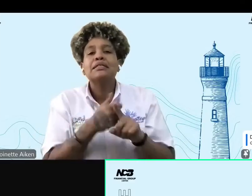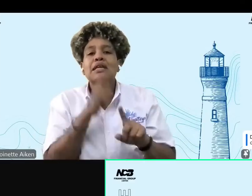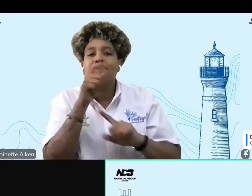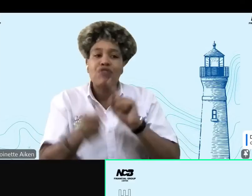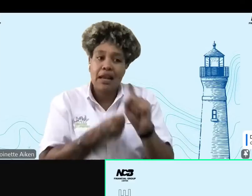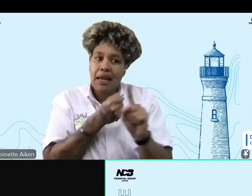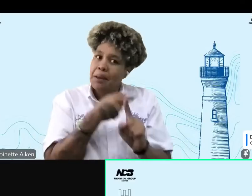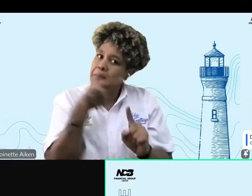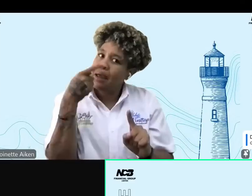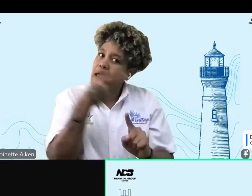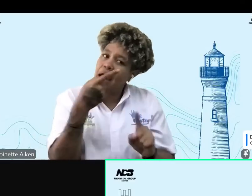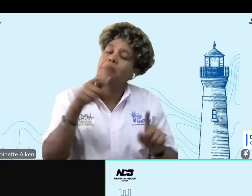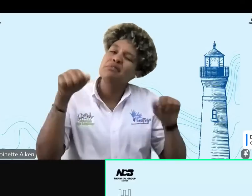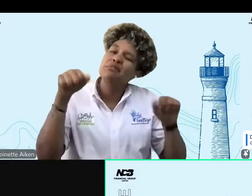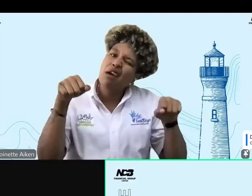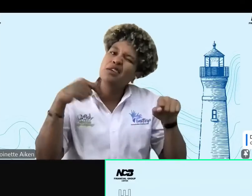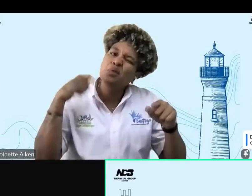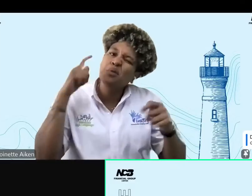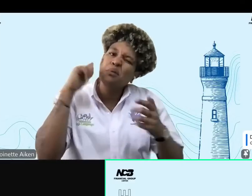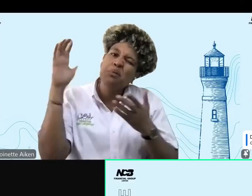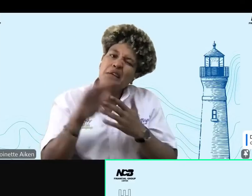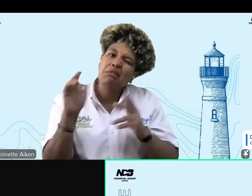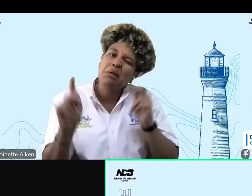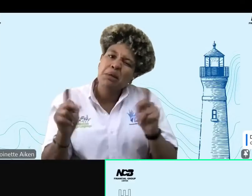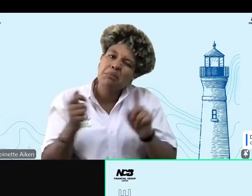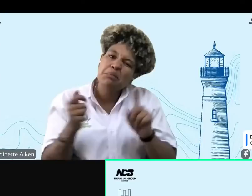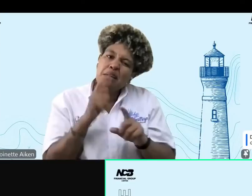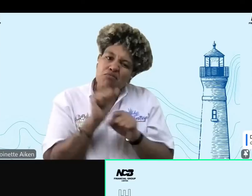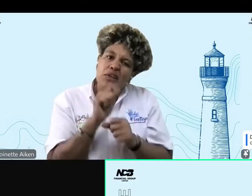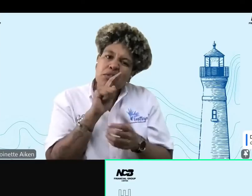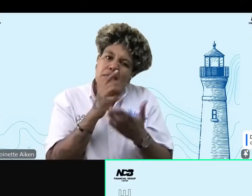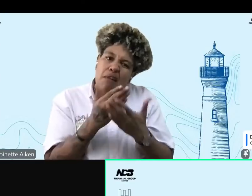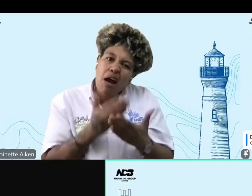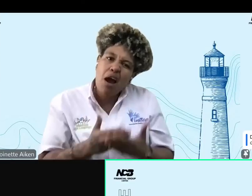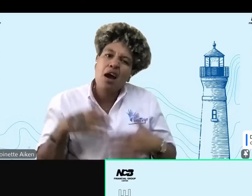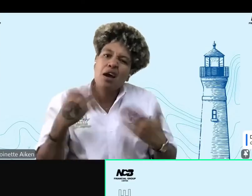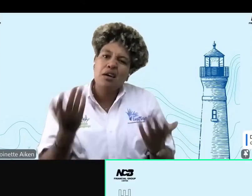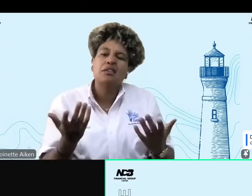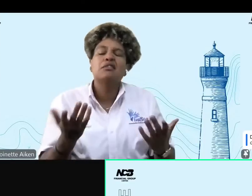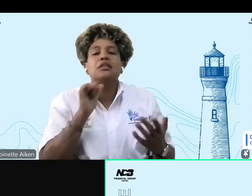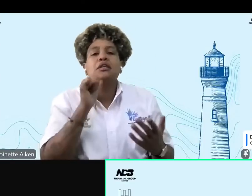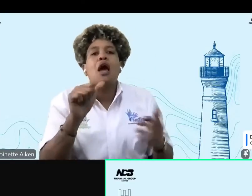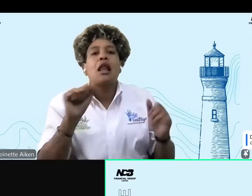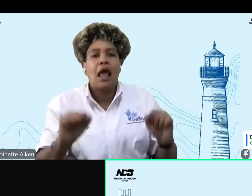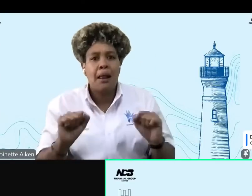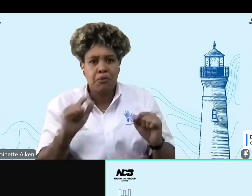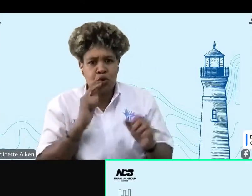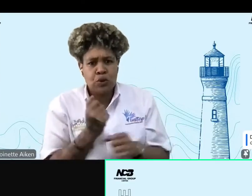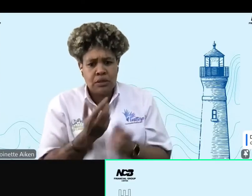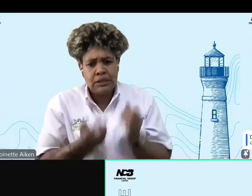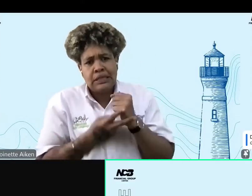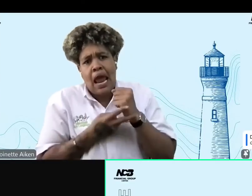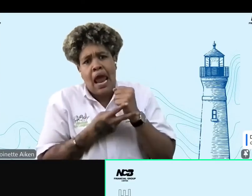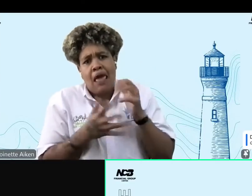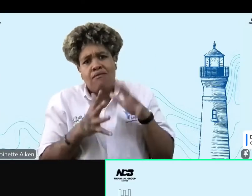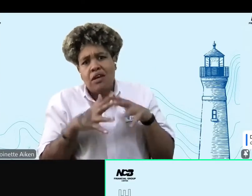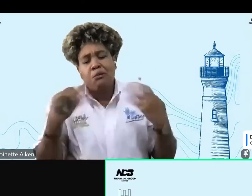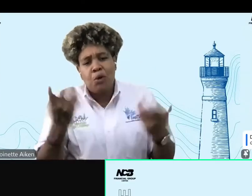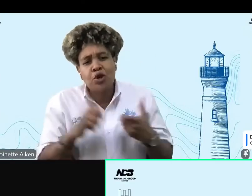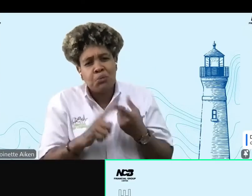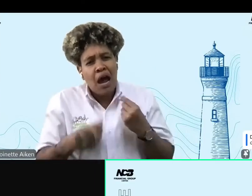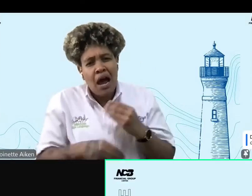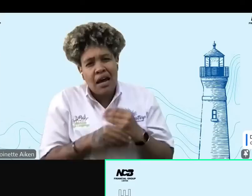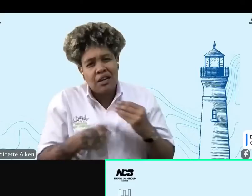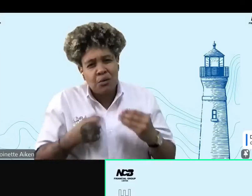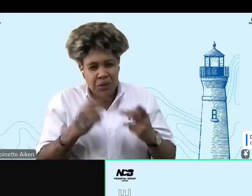that. Yes, we believe, persons are in fact, not being able to save as much. And we're seeing that